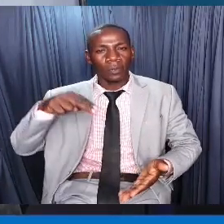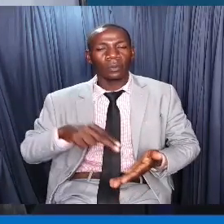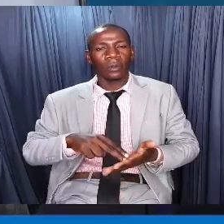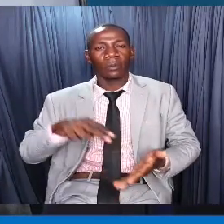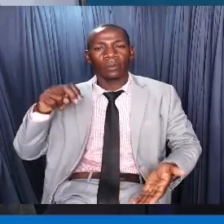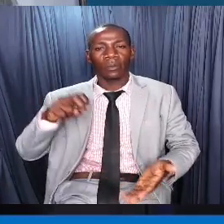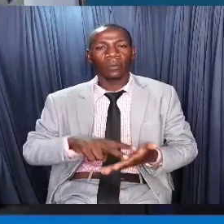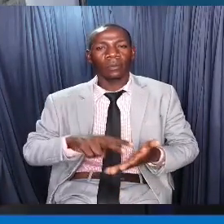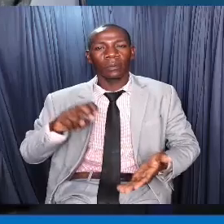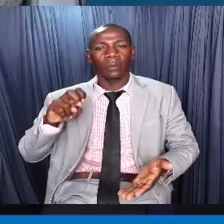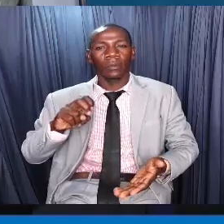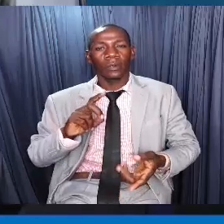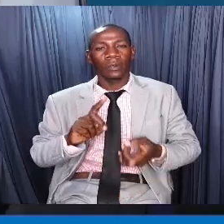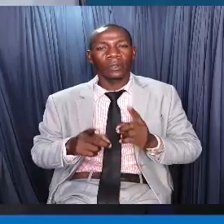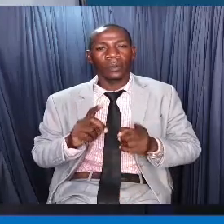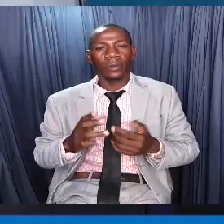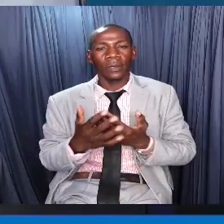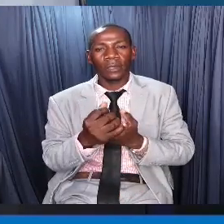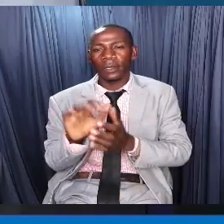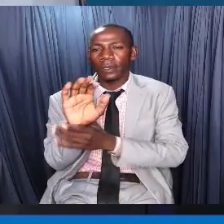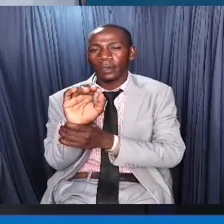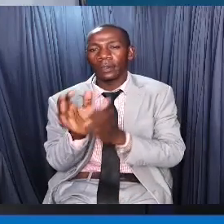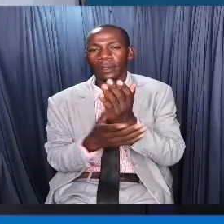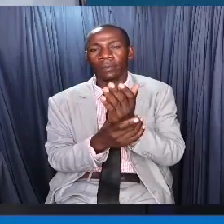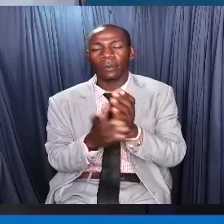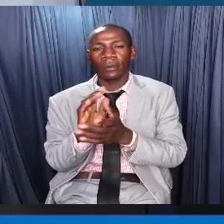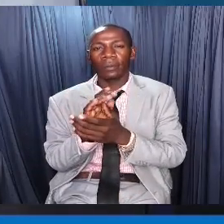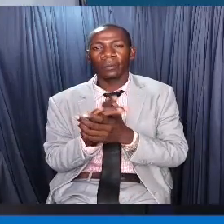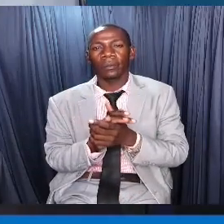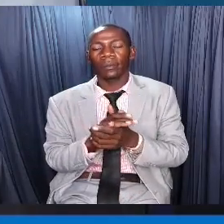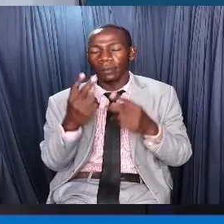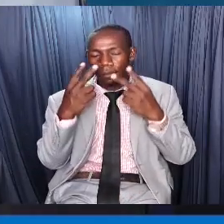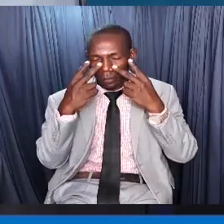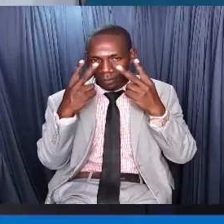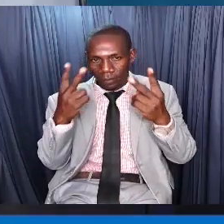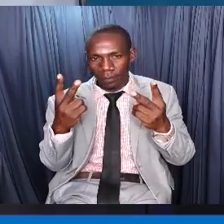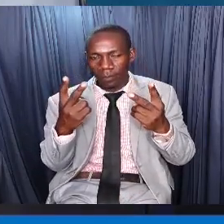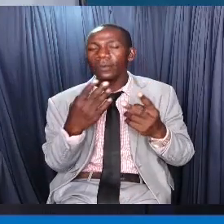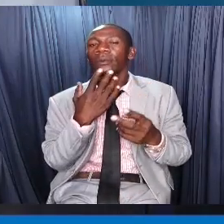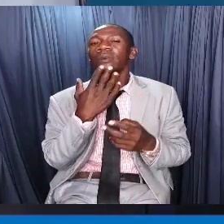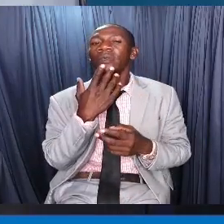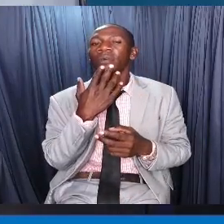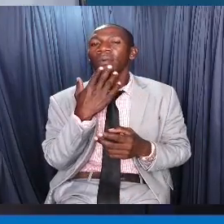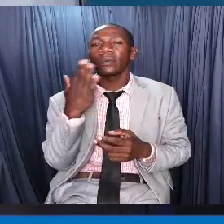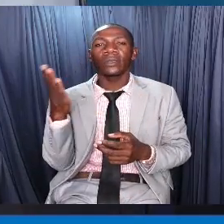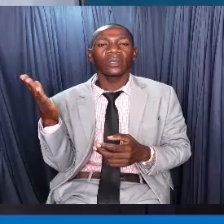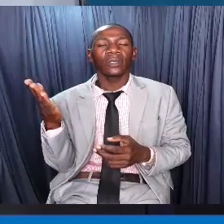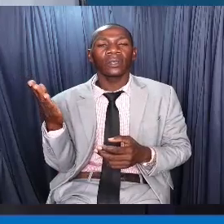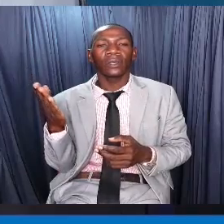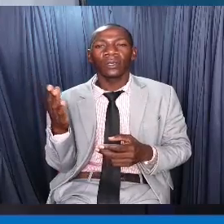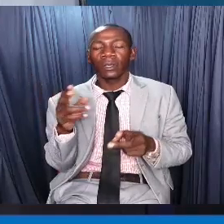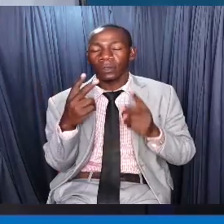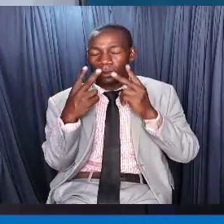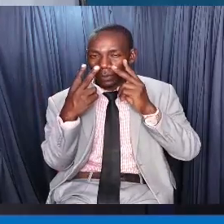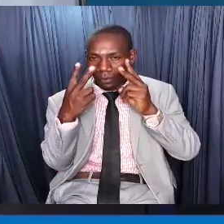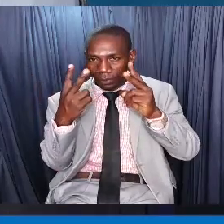jumped and akaenda mbio akawashika shika mikono. When they are running. Macho ya Wayahudi wote. The eyes of all the Jews. Yakawakazia